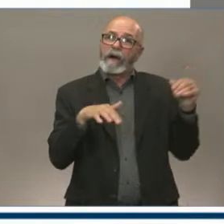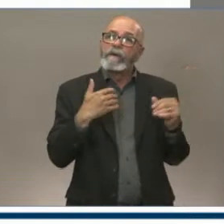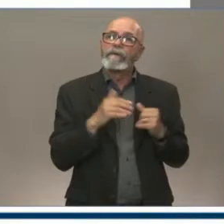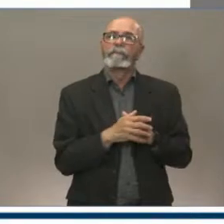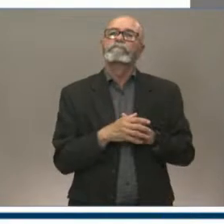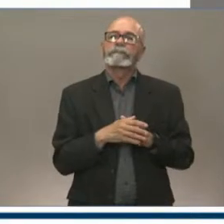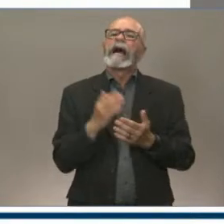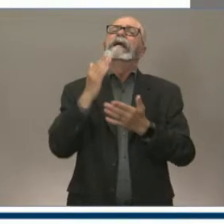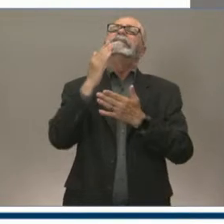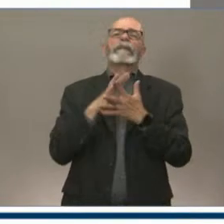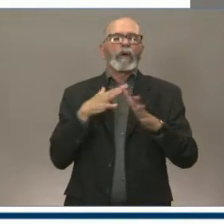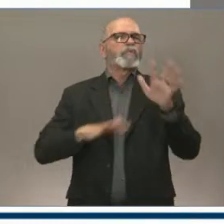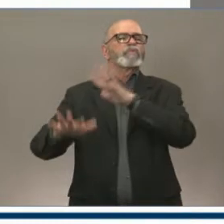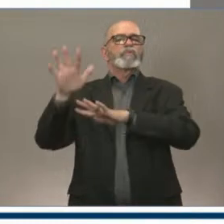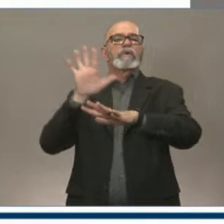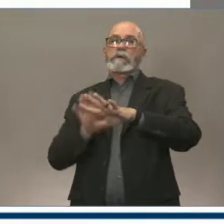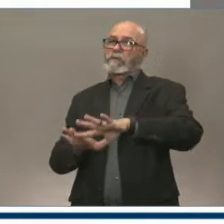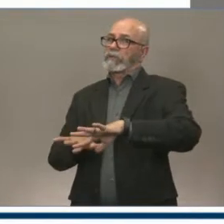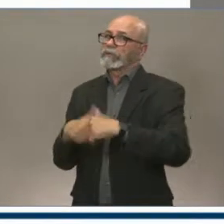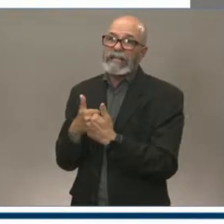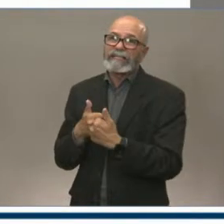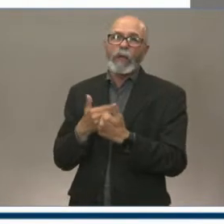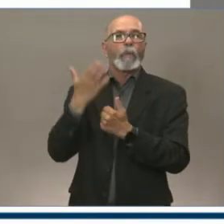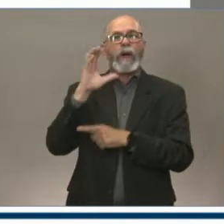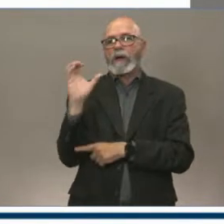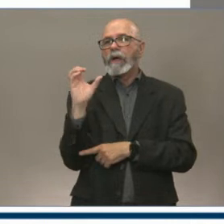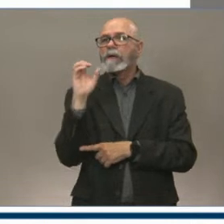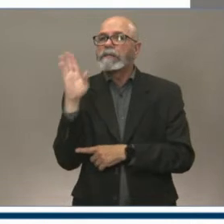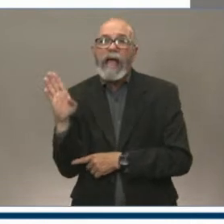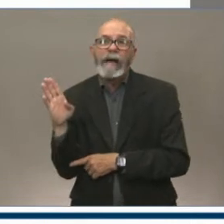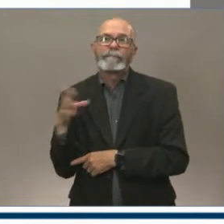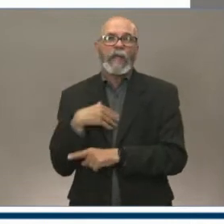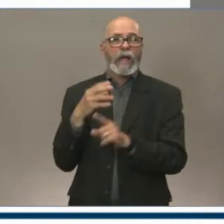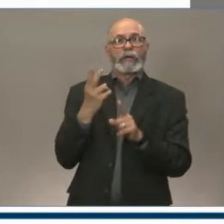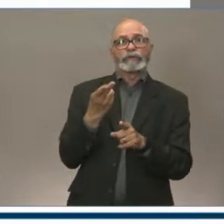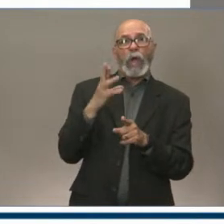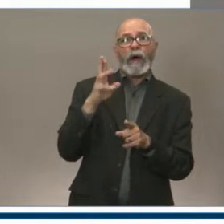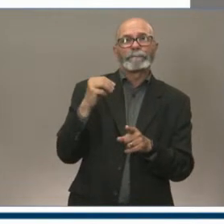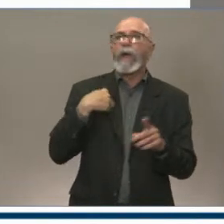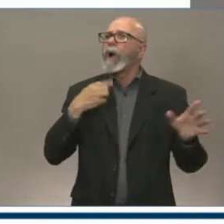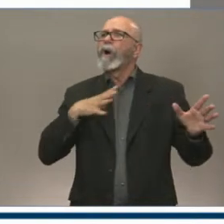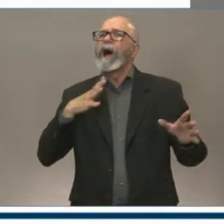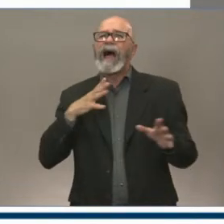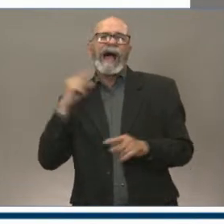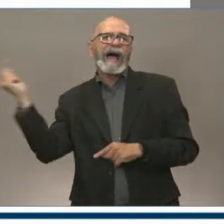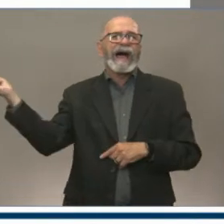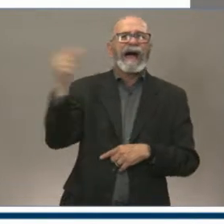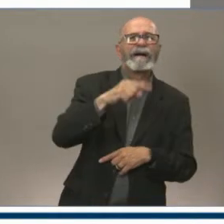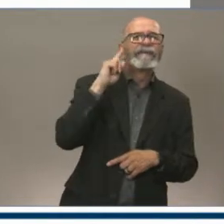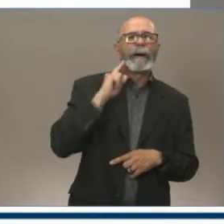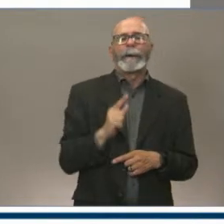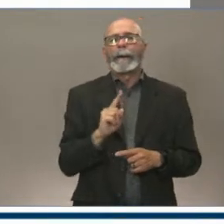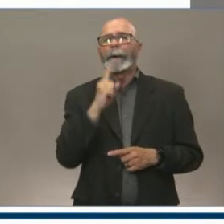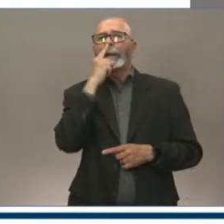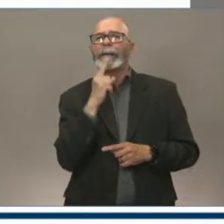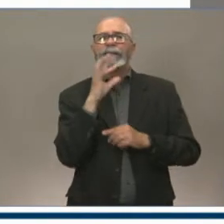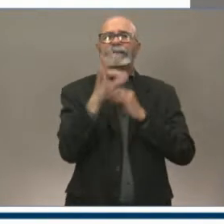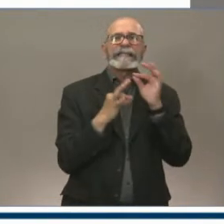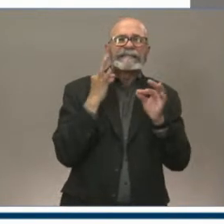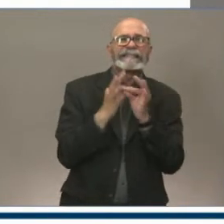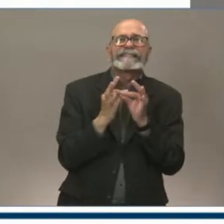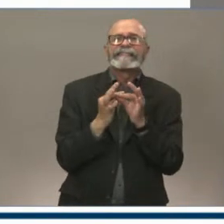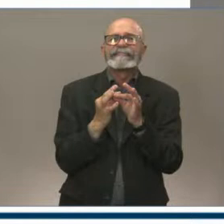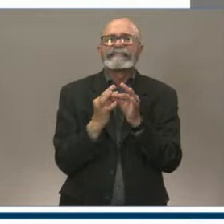province, especially in Cape Breton and in HRM. Everyone wants a test, and that's good. And the health system is working as quickly